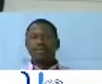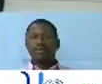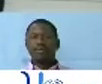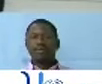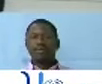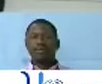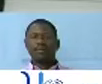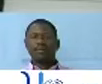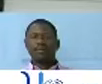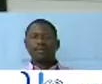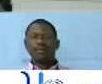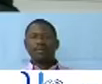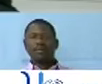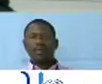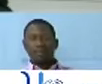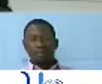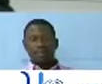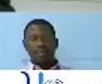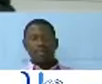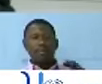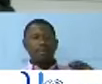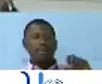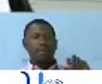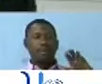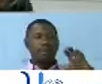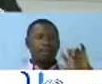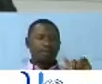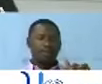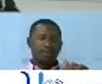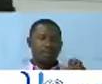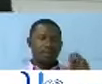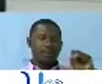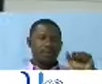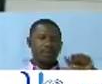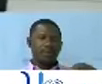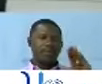Mrs. Mary Samba Christensen. Mrs. Mary Samba Christensen